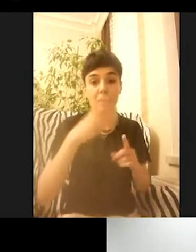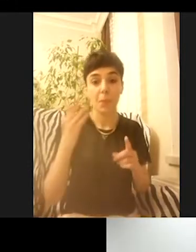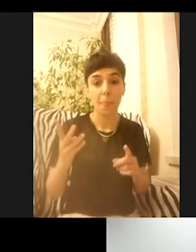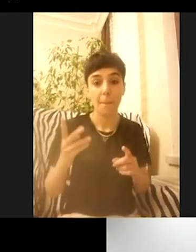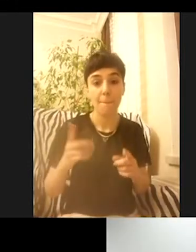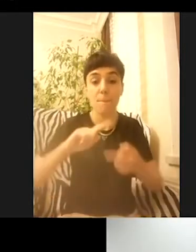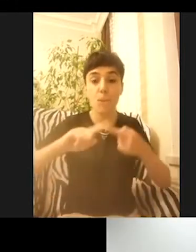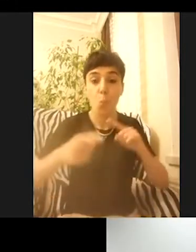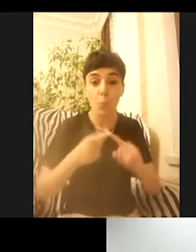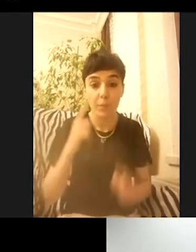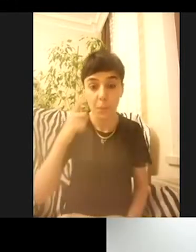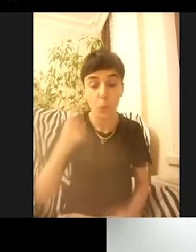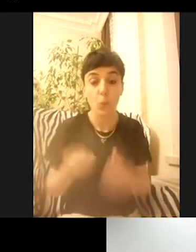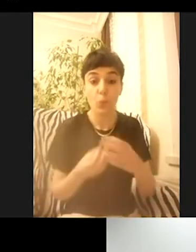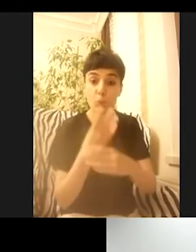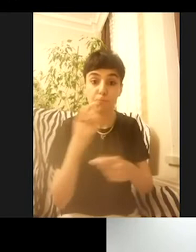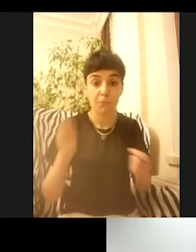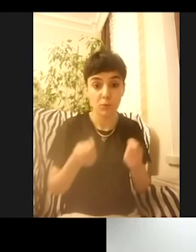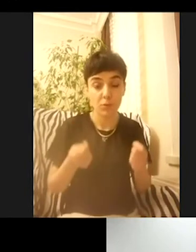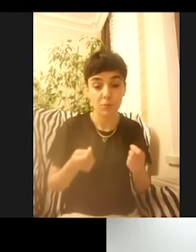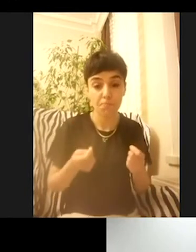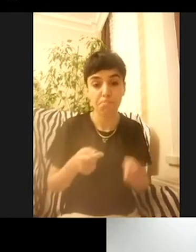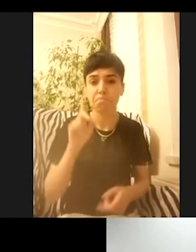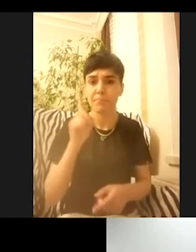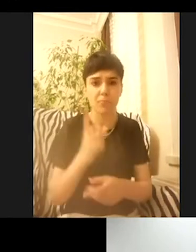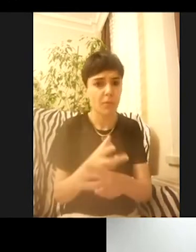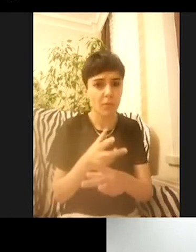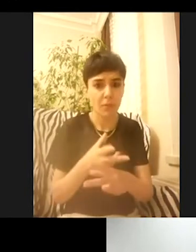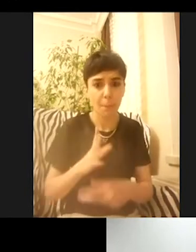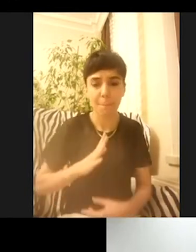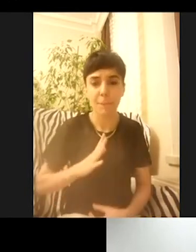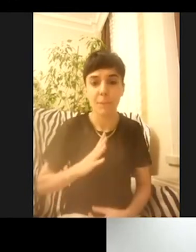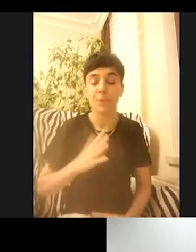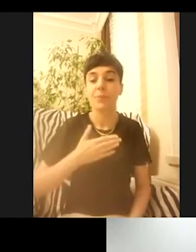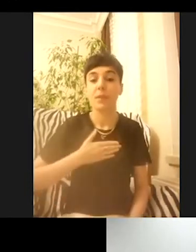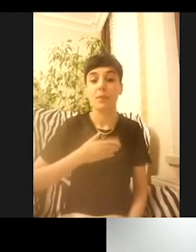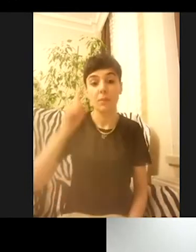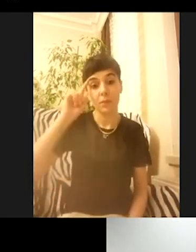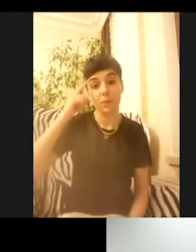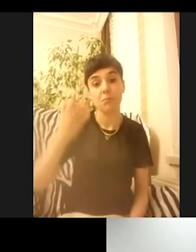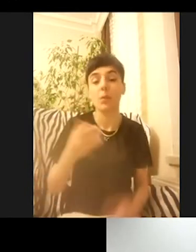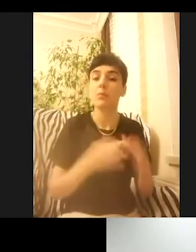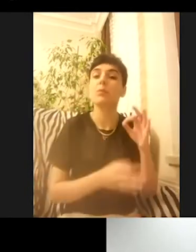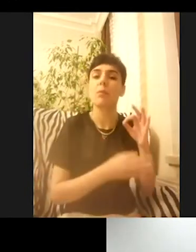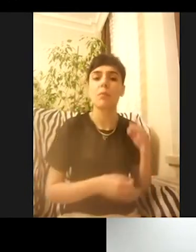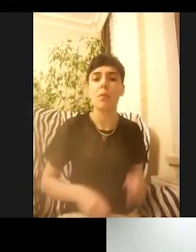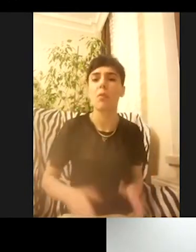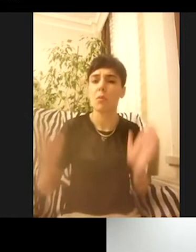again, I'm not against people who are identifying as such. I'm not against people who are using queer nowadays as an umbrella term for all